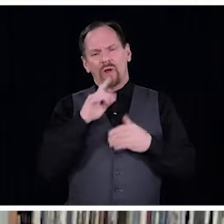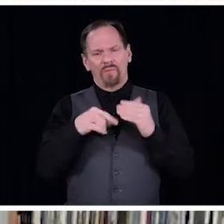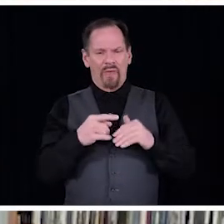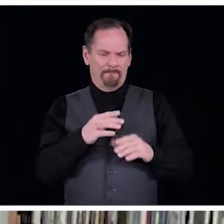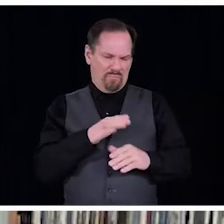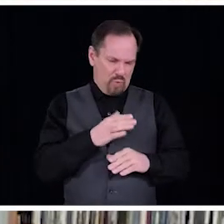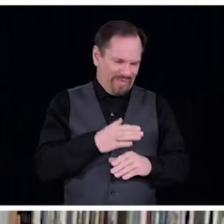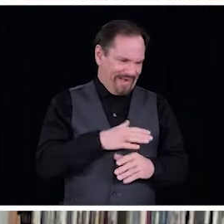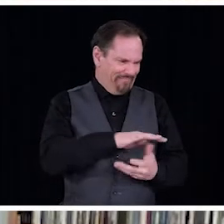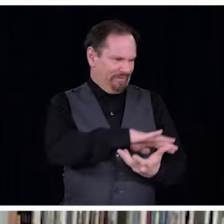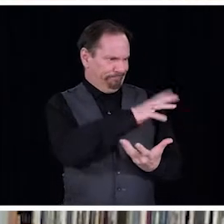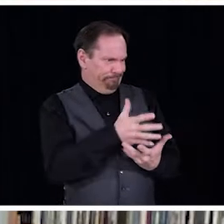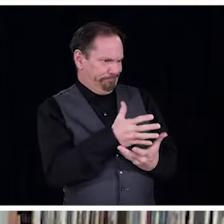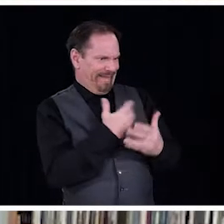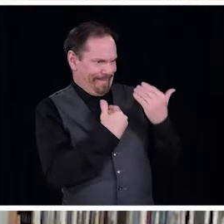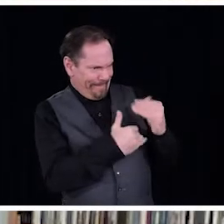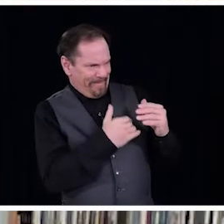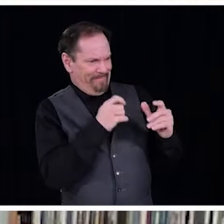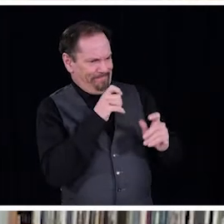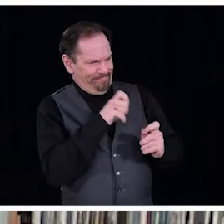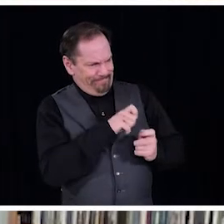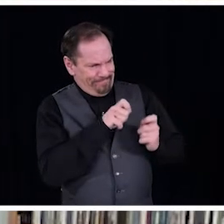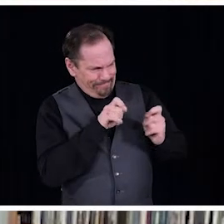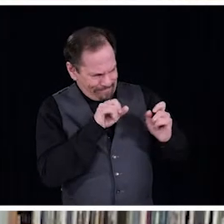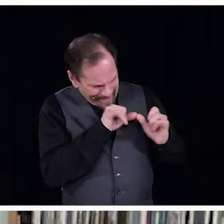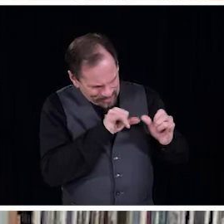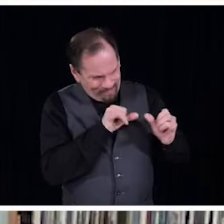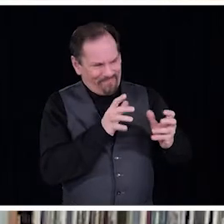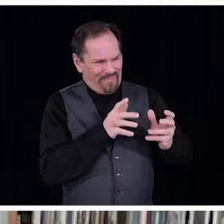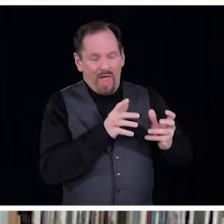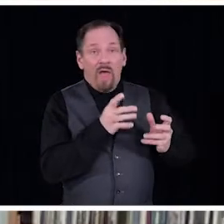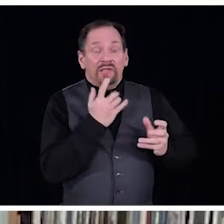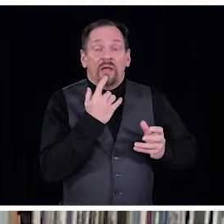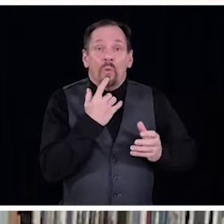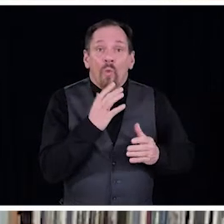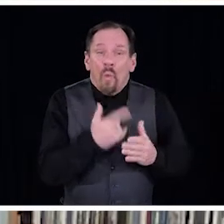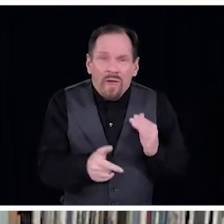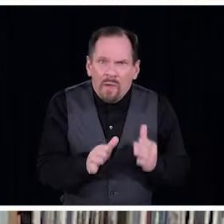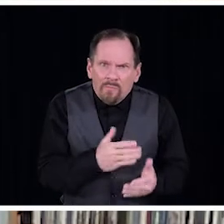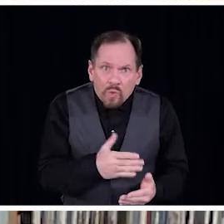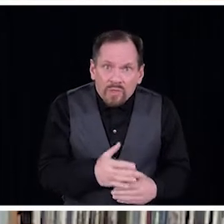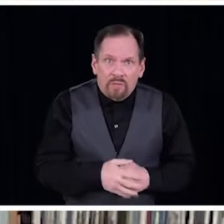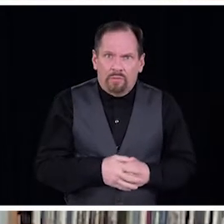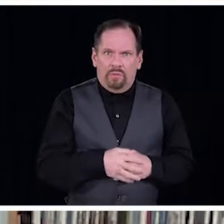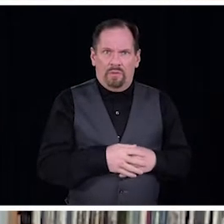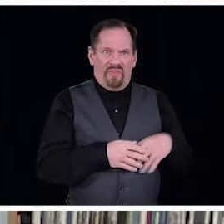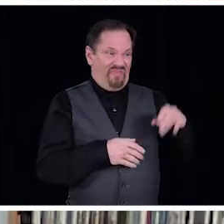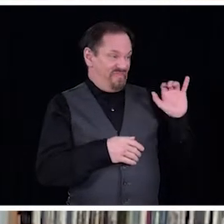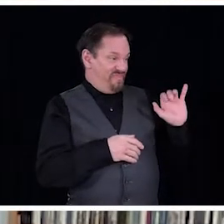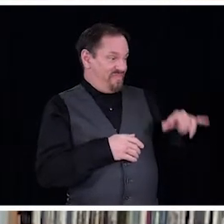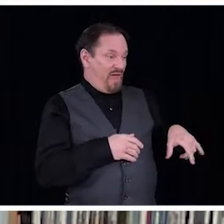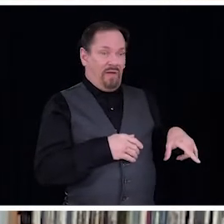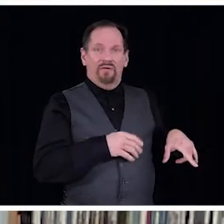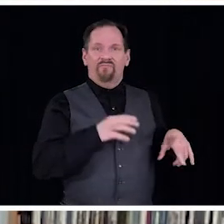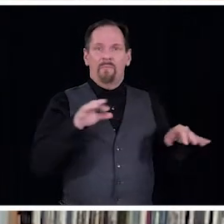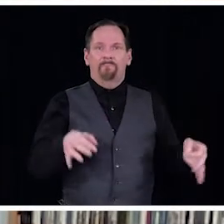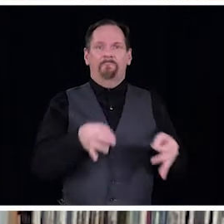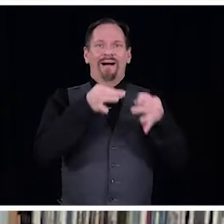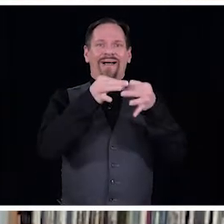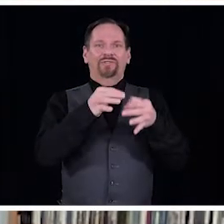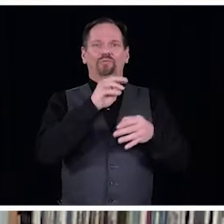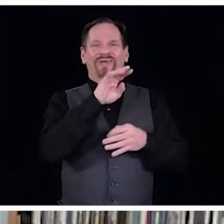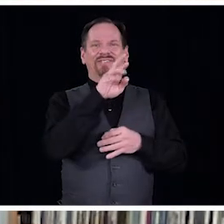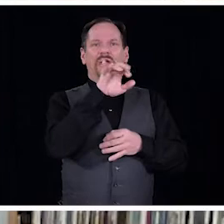such and its effects, I want to ask, well, what music? Is it a Renaissance Mass by Josquin, a symphony